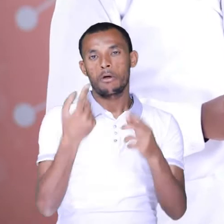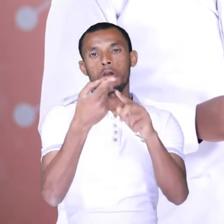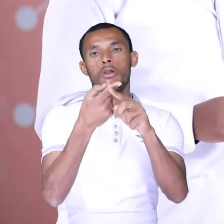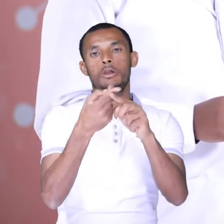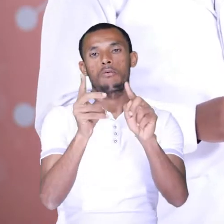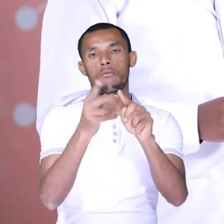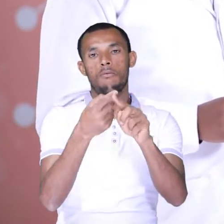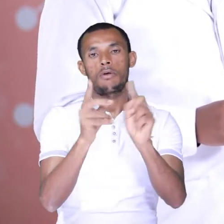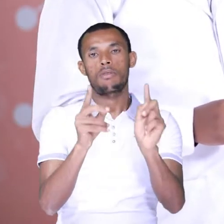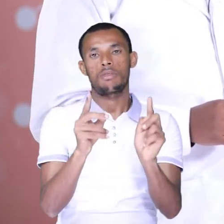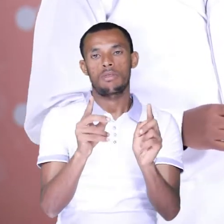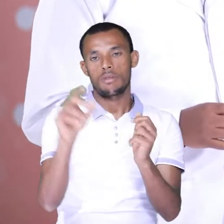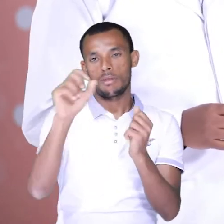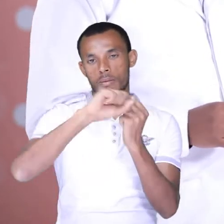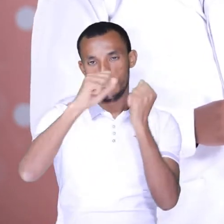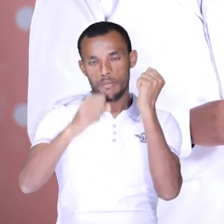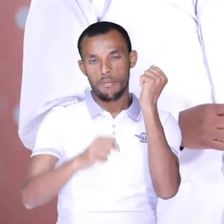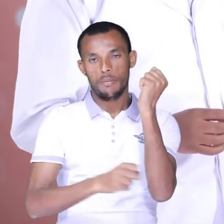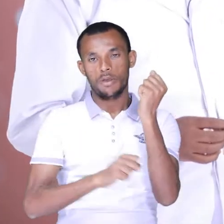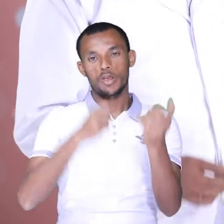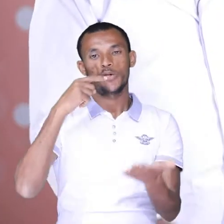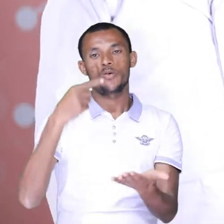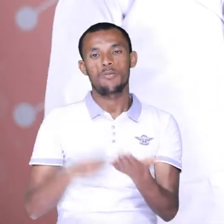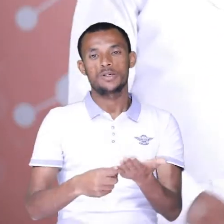different basic informations.